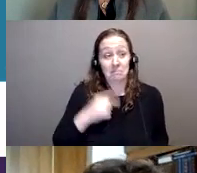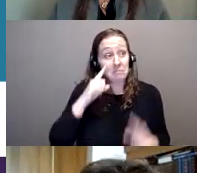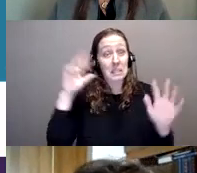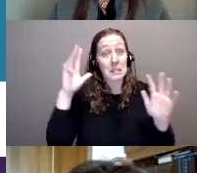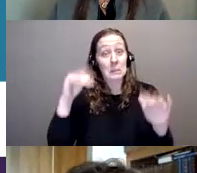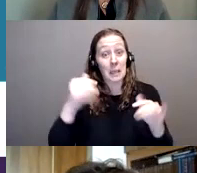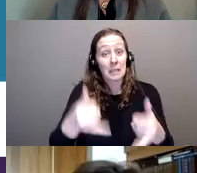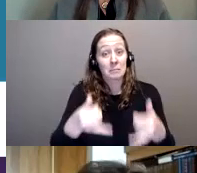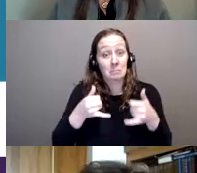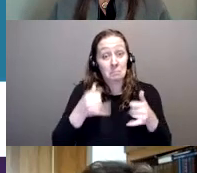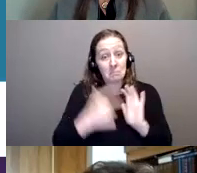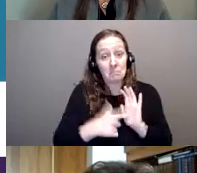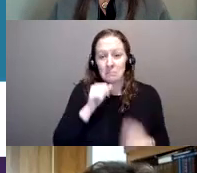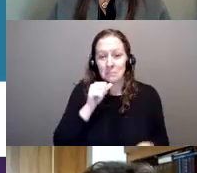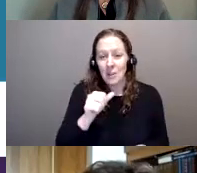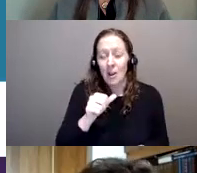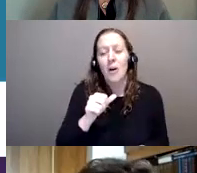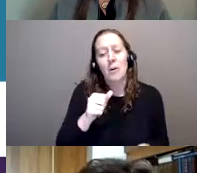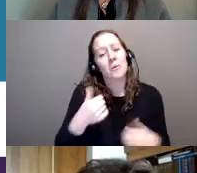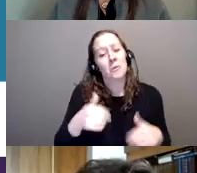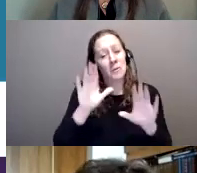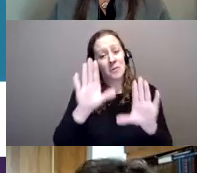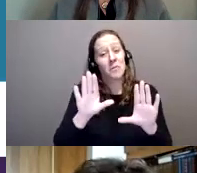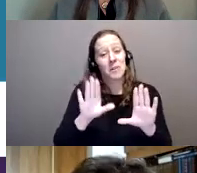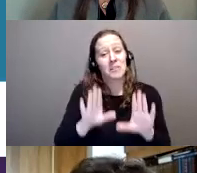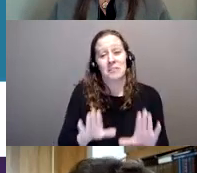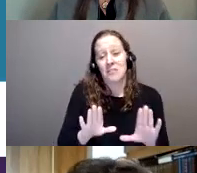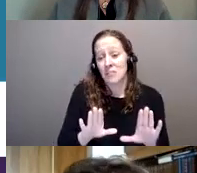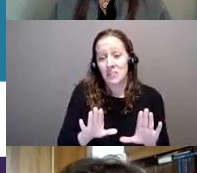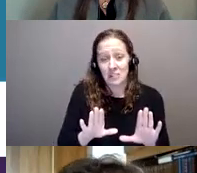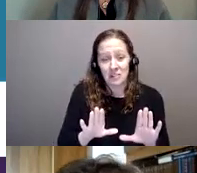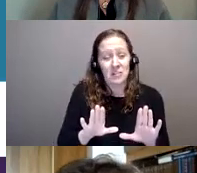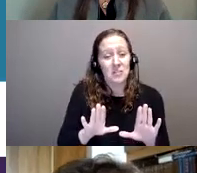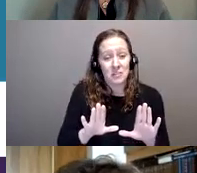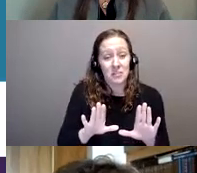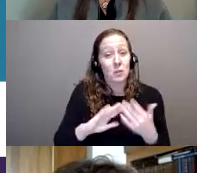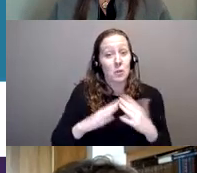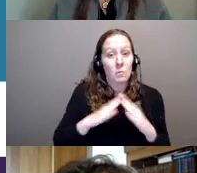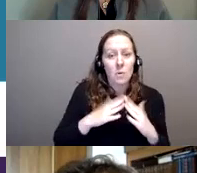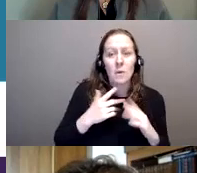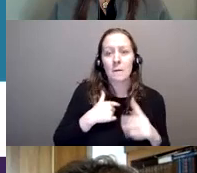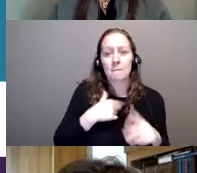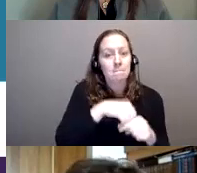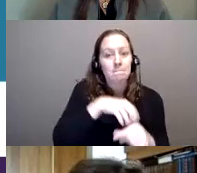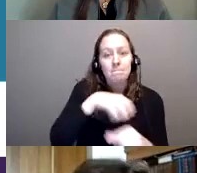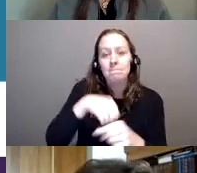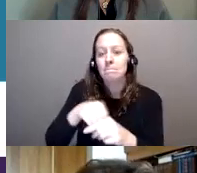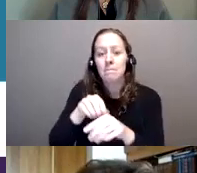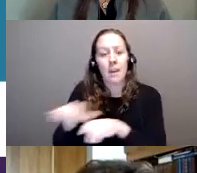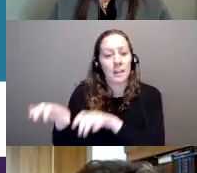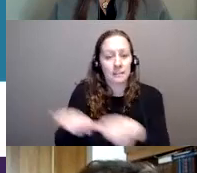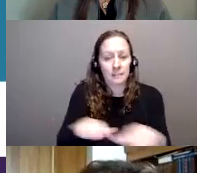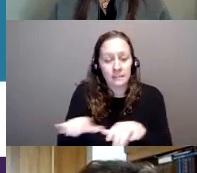expect. It's wonderful being able to remain active in the community. I work with